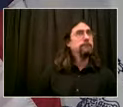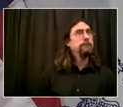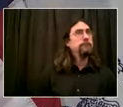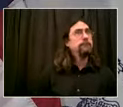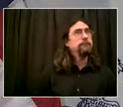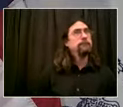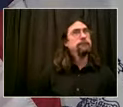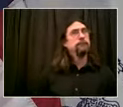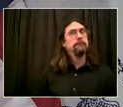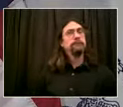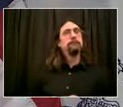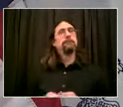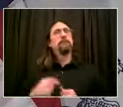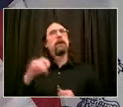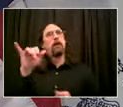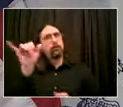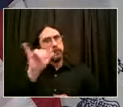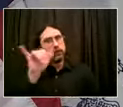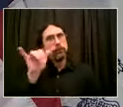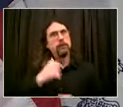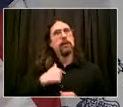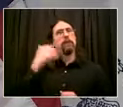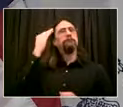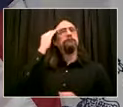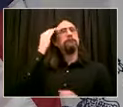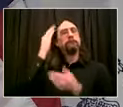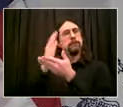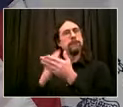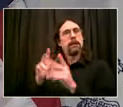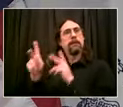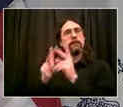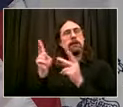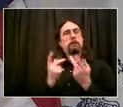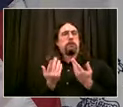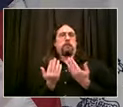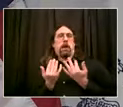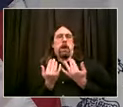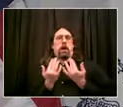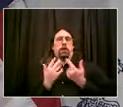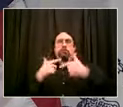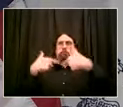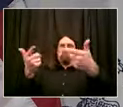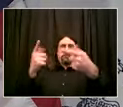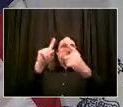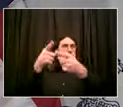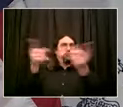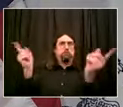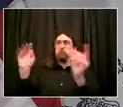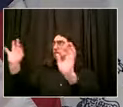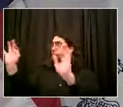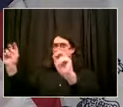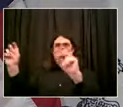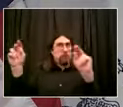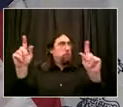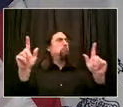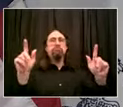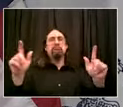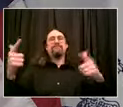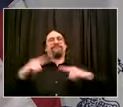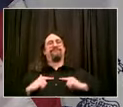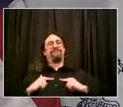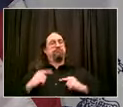day. I mentioned the story last week, which really struck me. A woman named Eva in Sheepshead